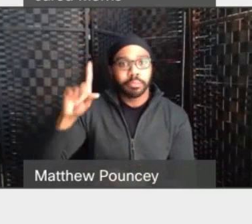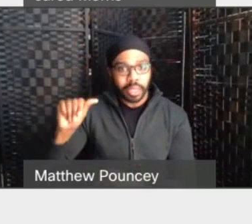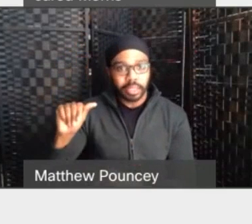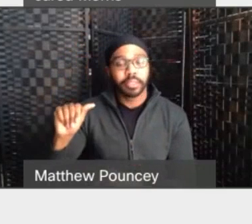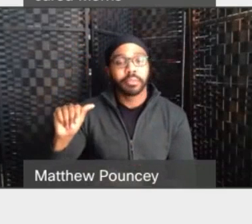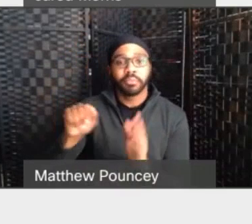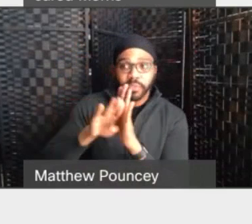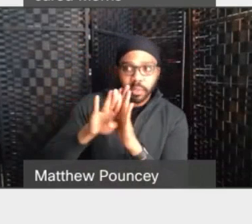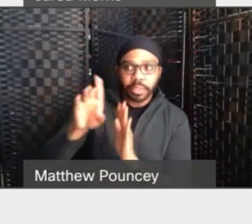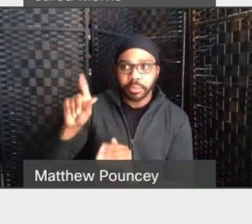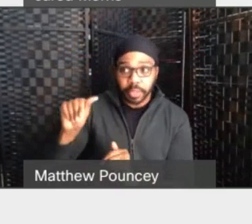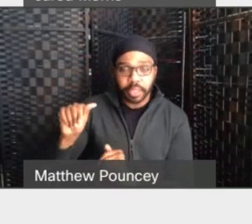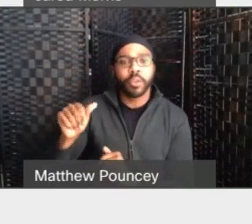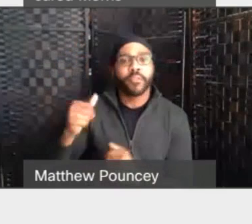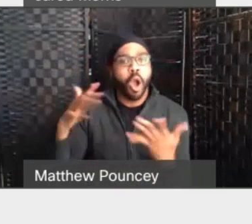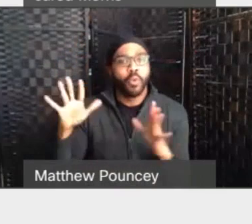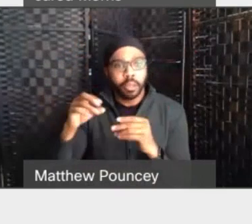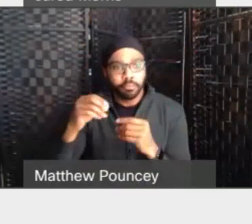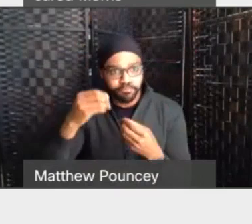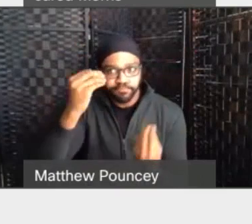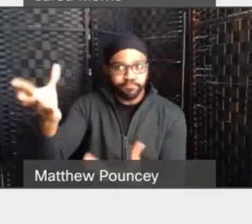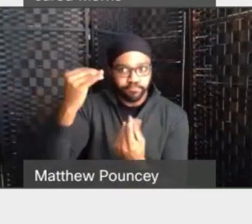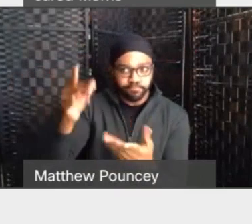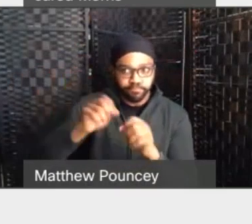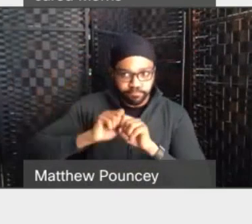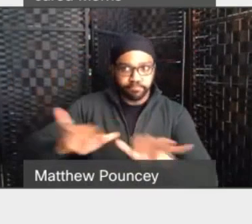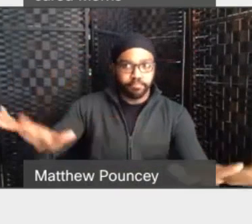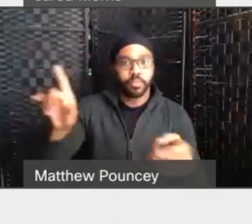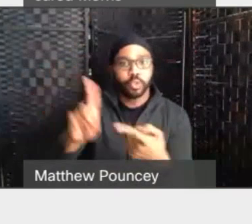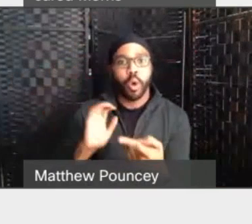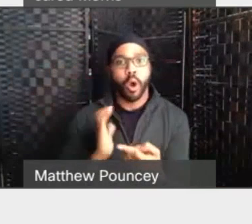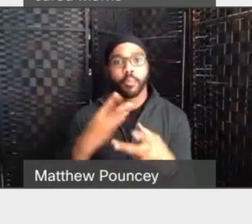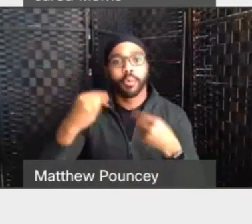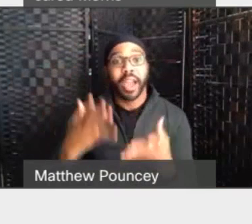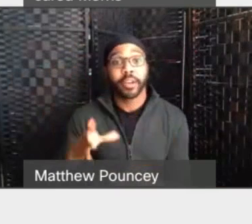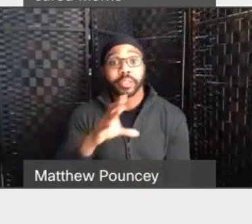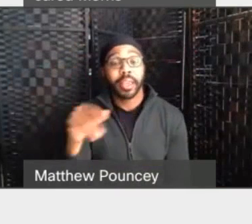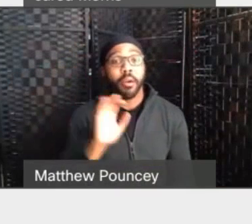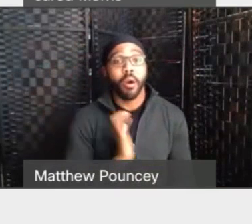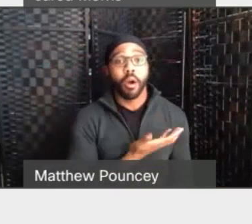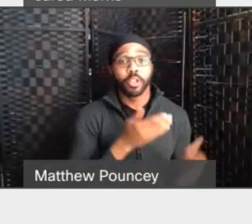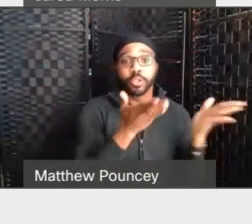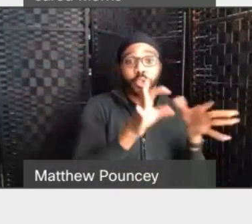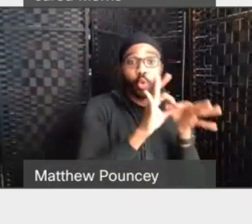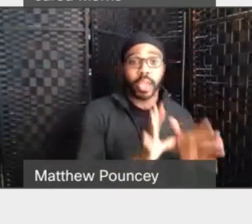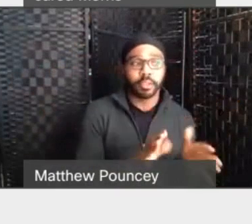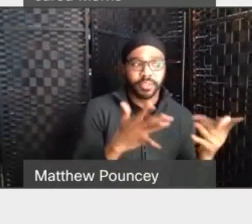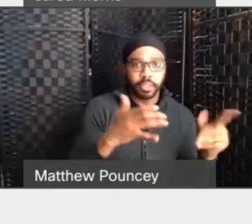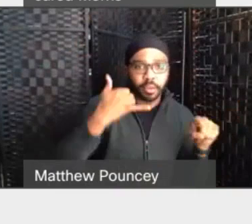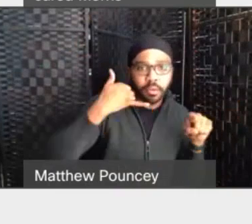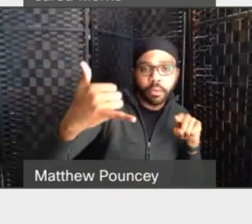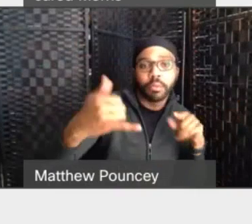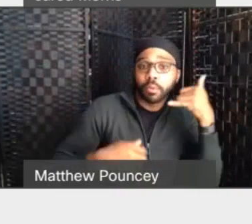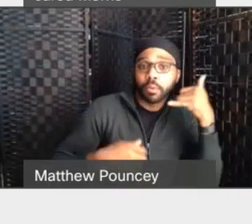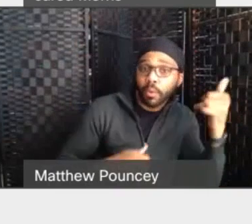have pushed that out to all of our providers, and our service coordinators have reached out via telephone with all